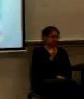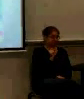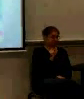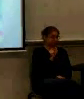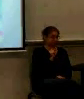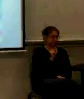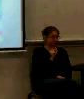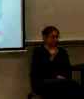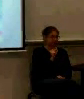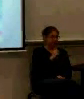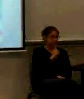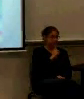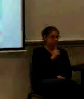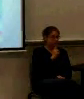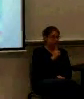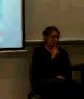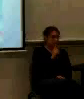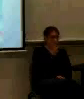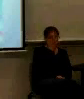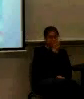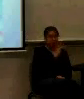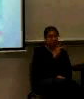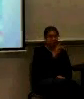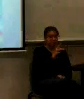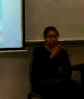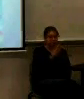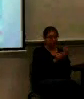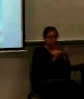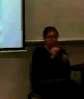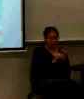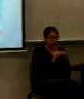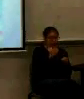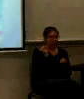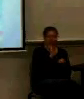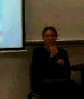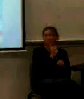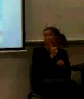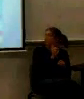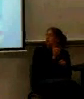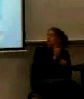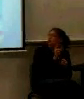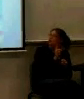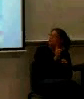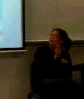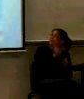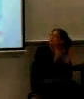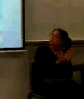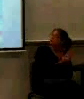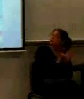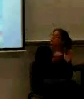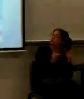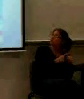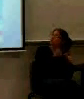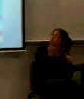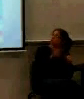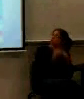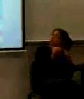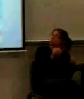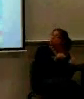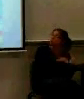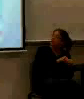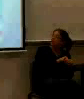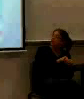so it's a really ingenious solution, actually. And this is a picture of the first one that they put in